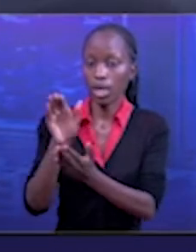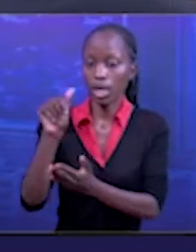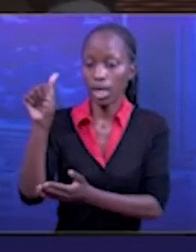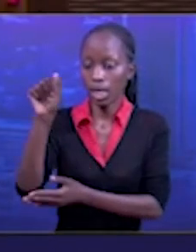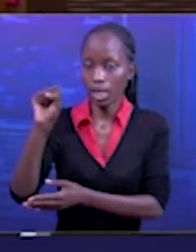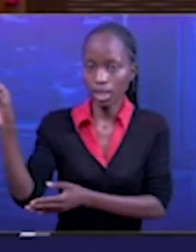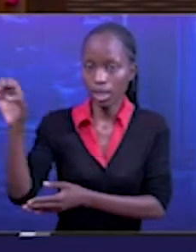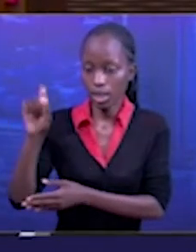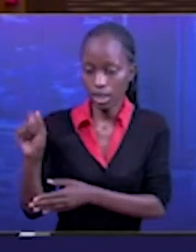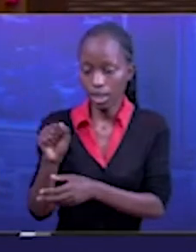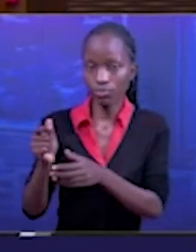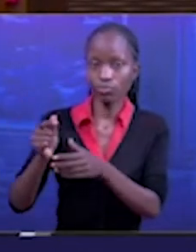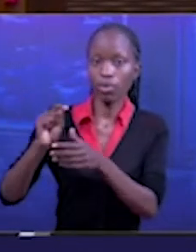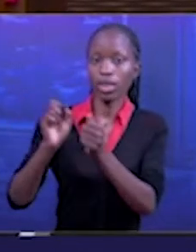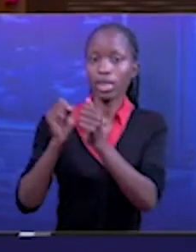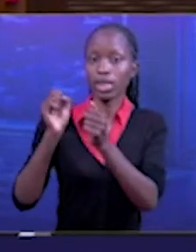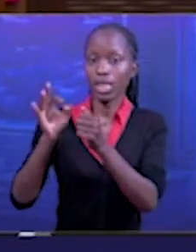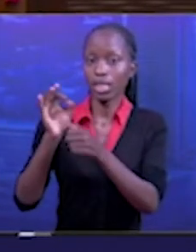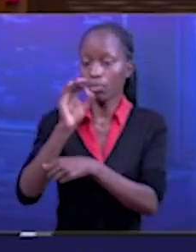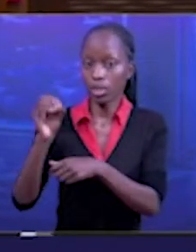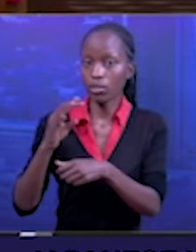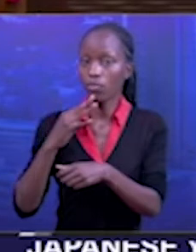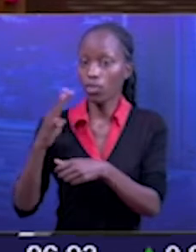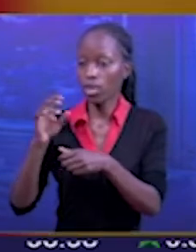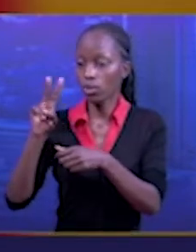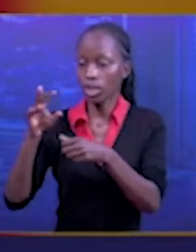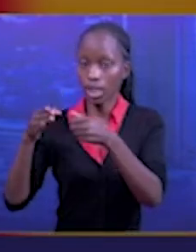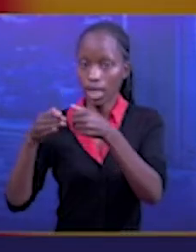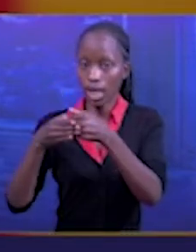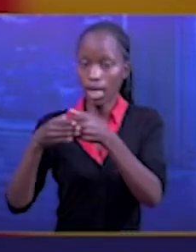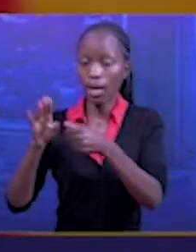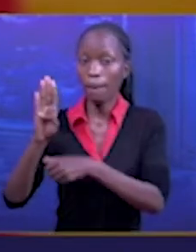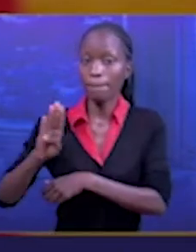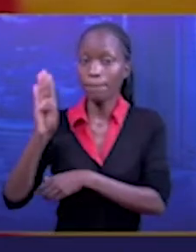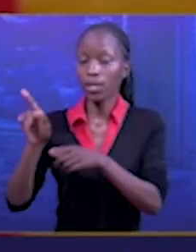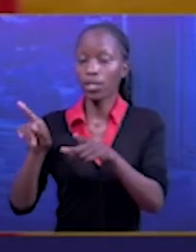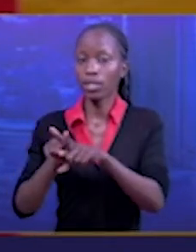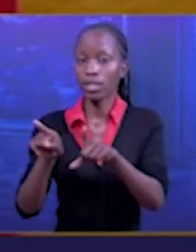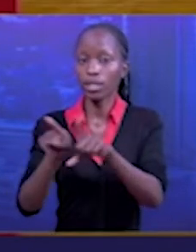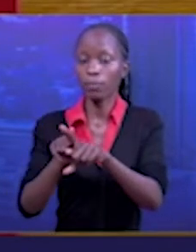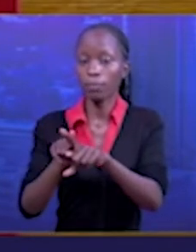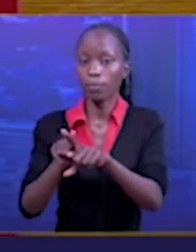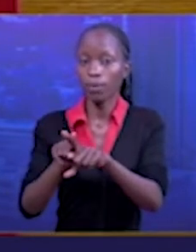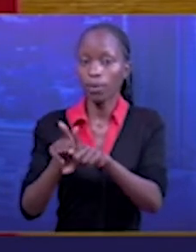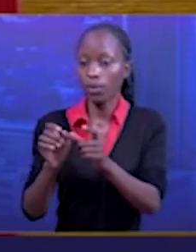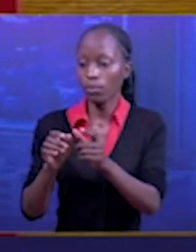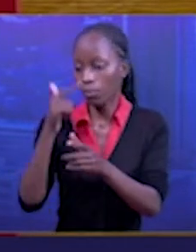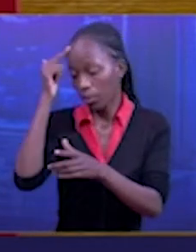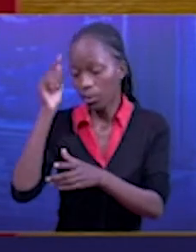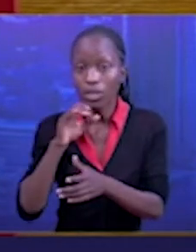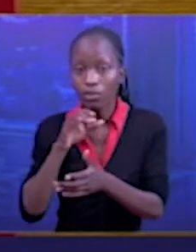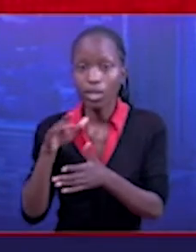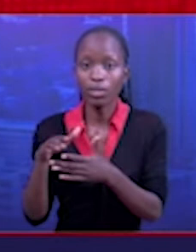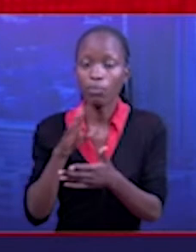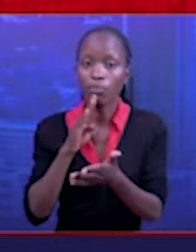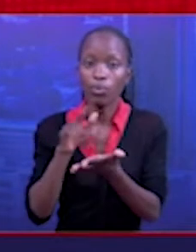gained 13% to 429 billion shillings in the period, with growth driven by customer lending, such as